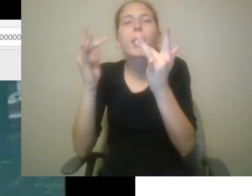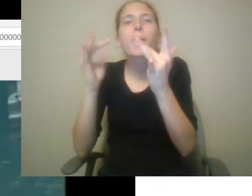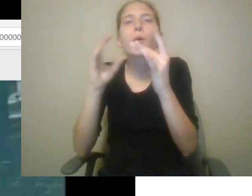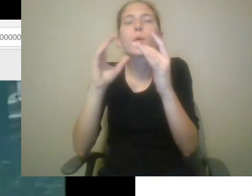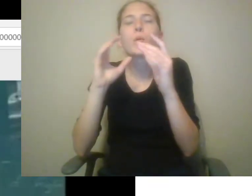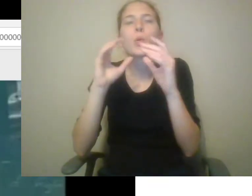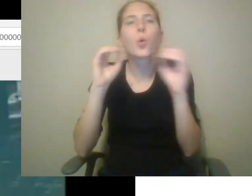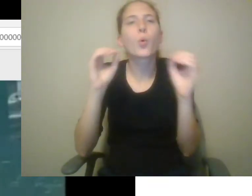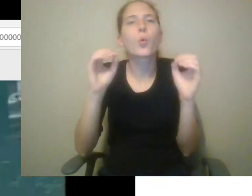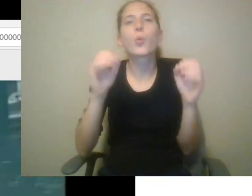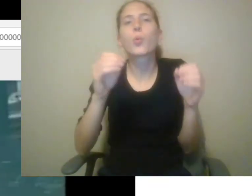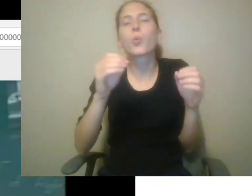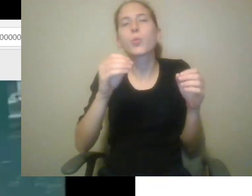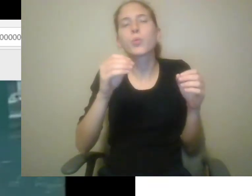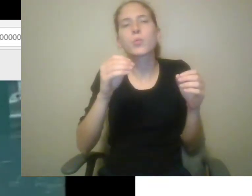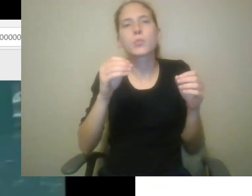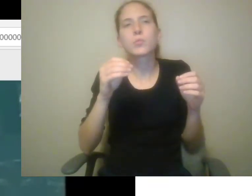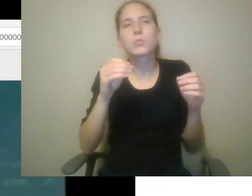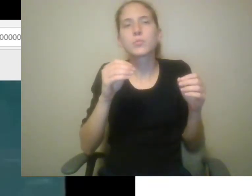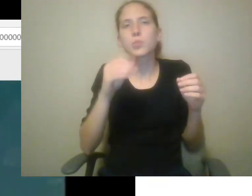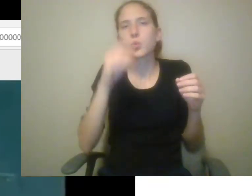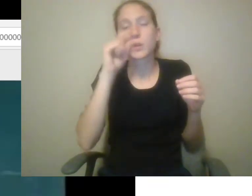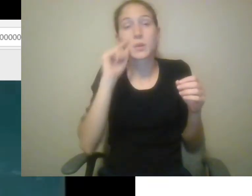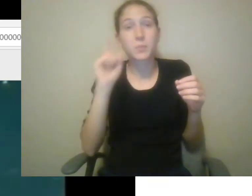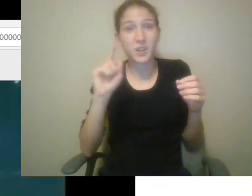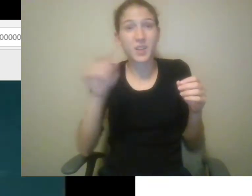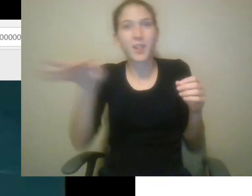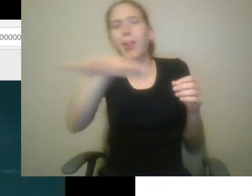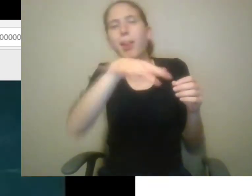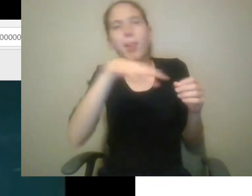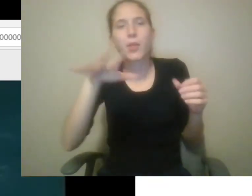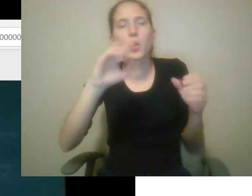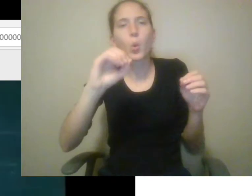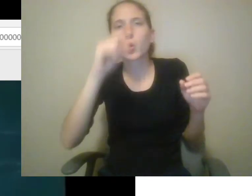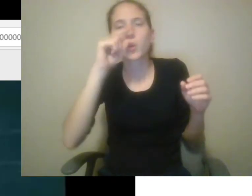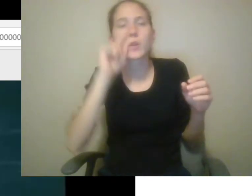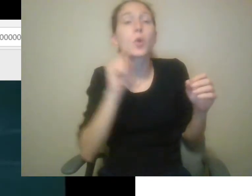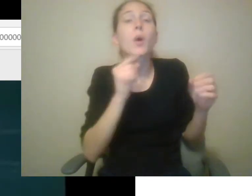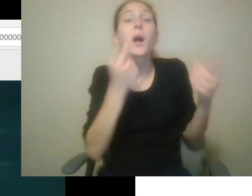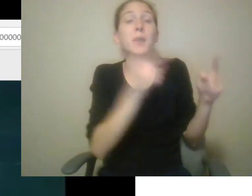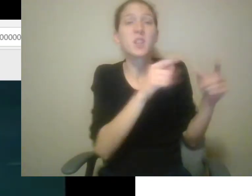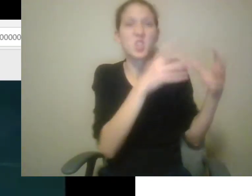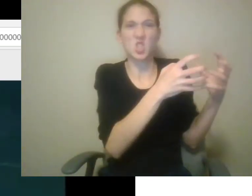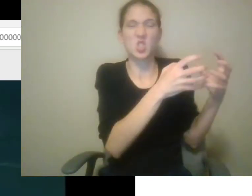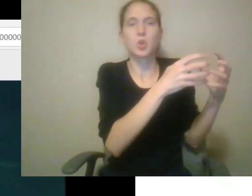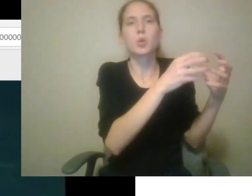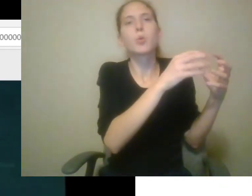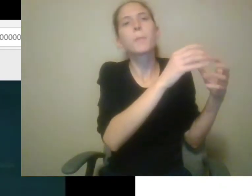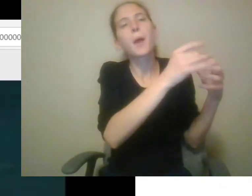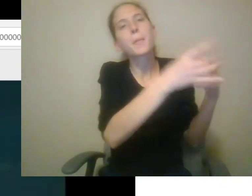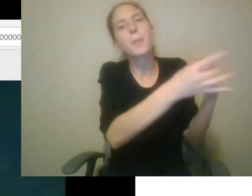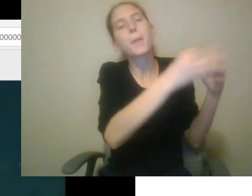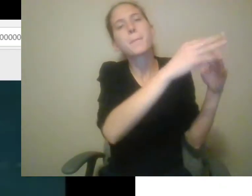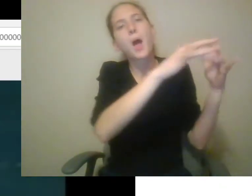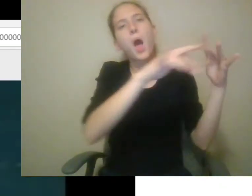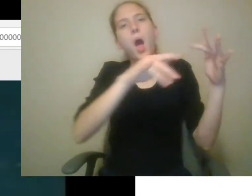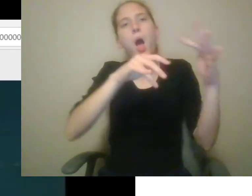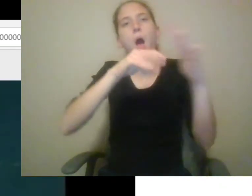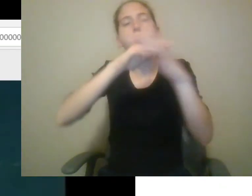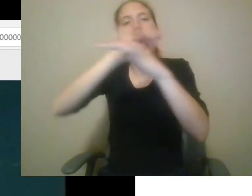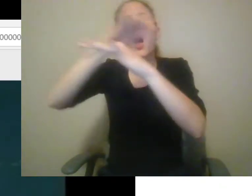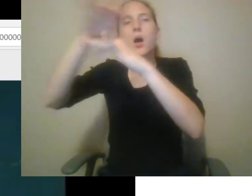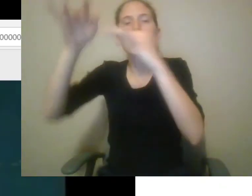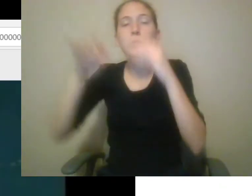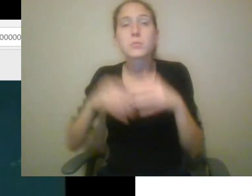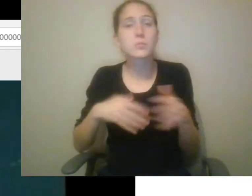process. So, diffusion does not only occur in liquids, diffusion can occur in solids, and